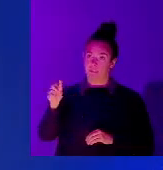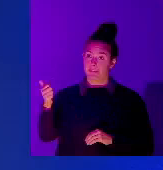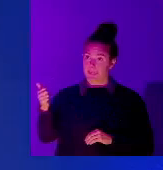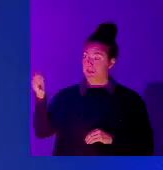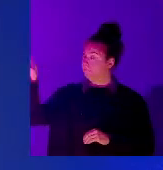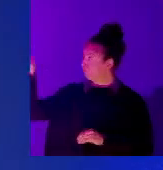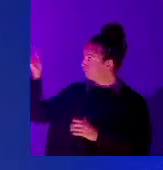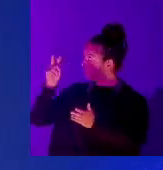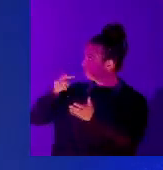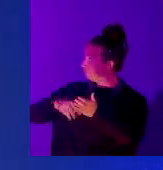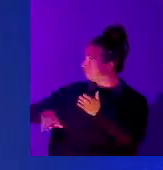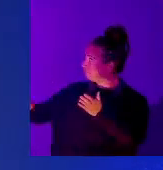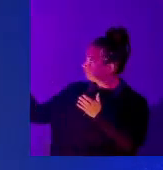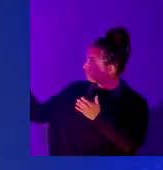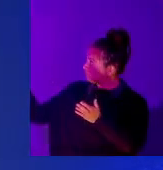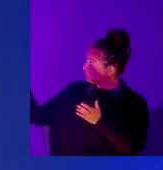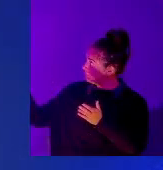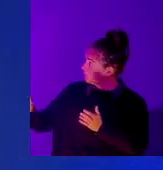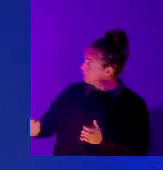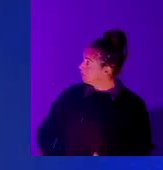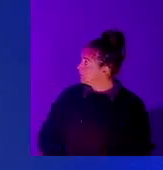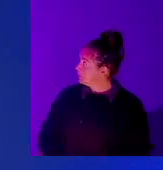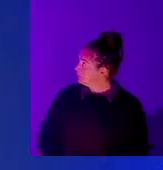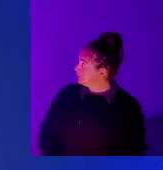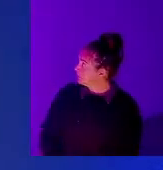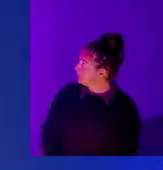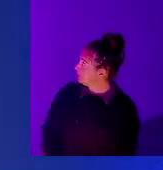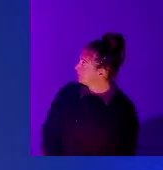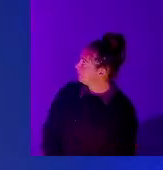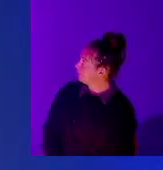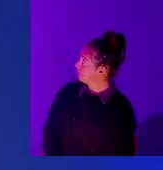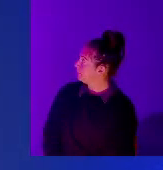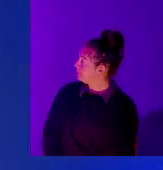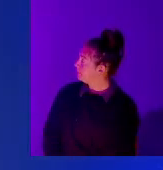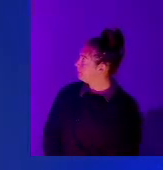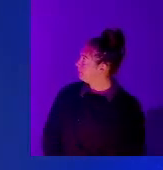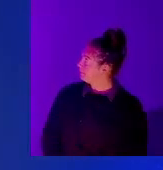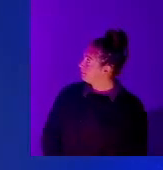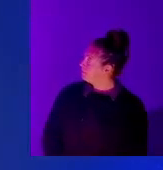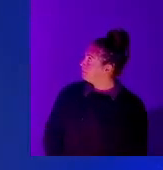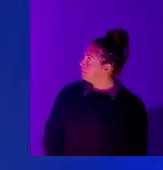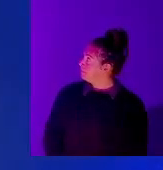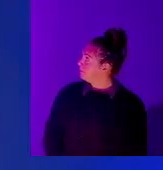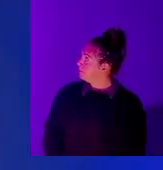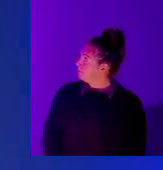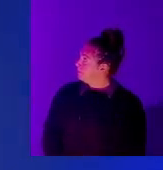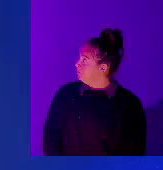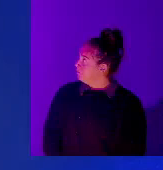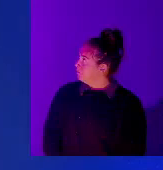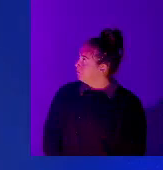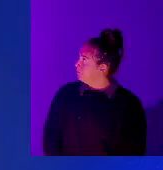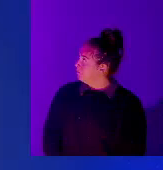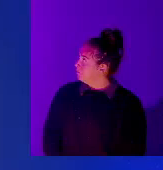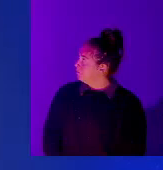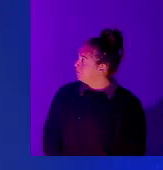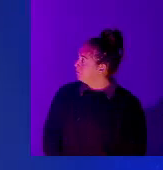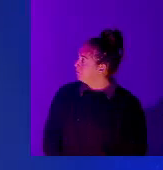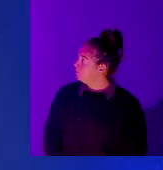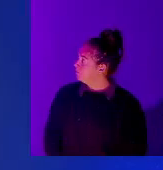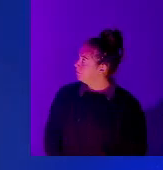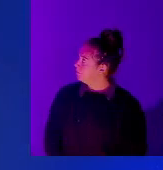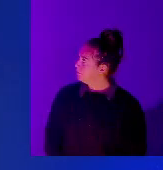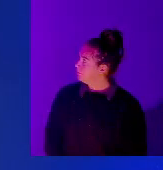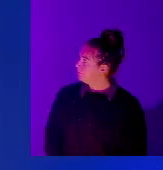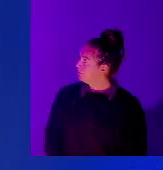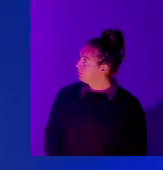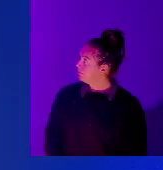have chosen, that you may know and believe me, and understand that I am He. Before me there